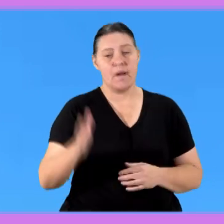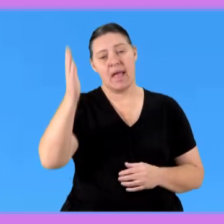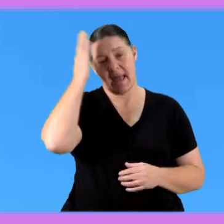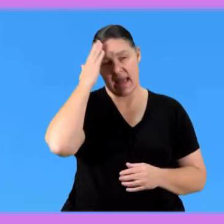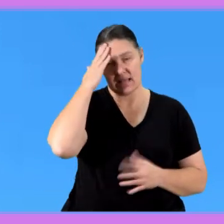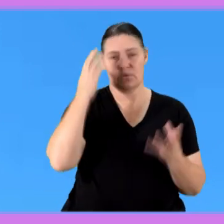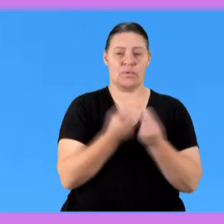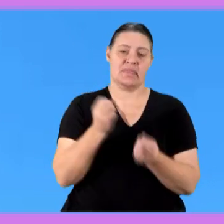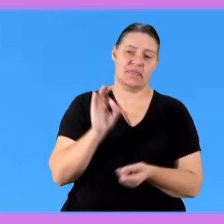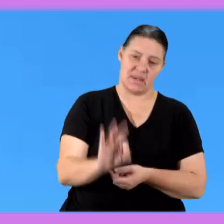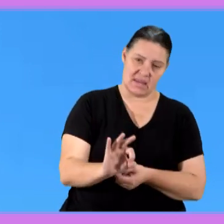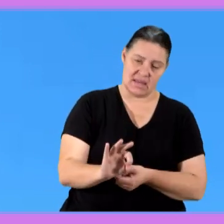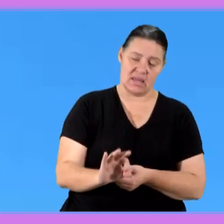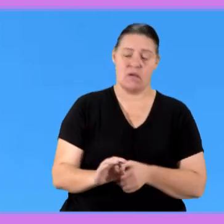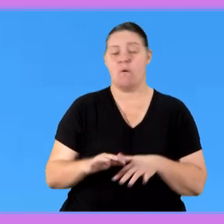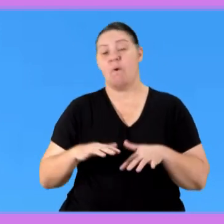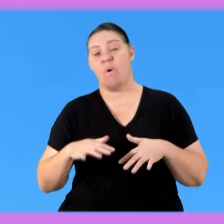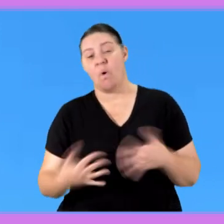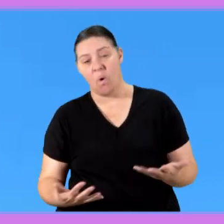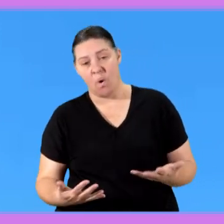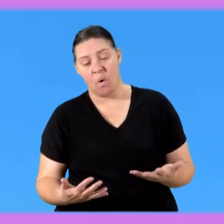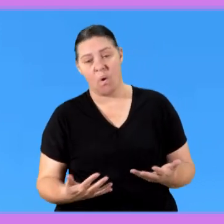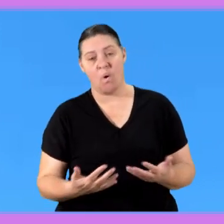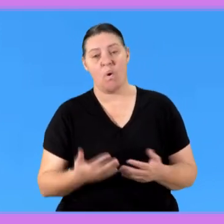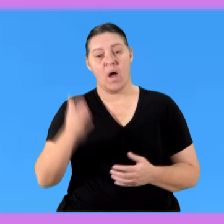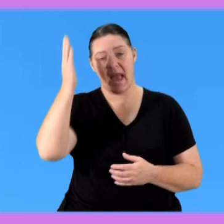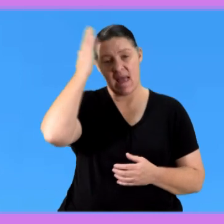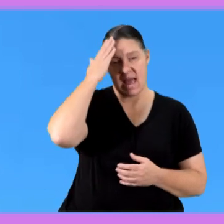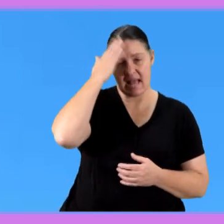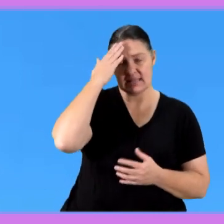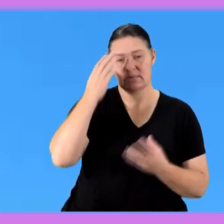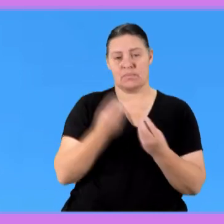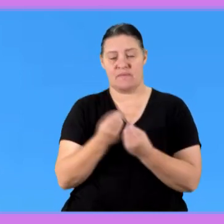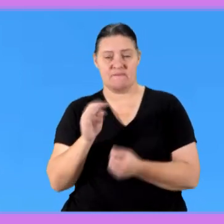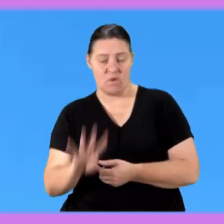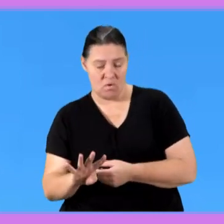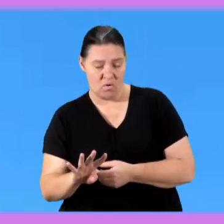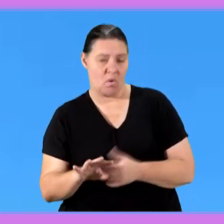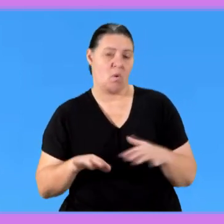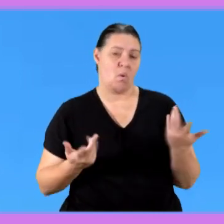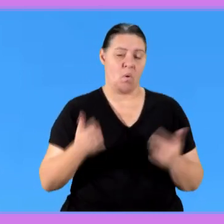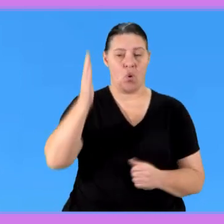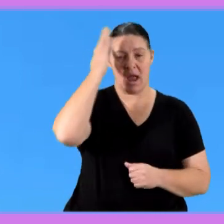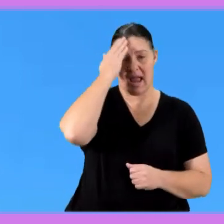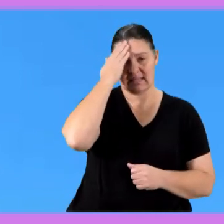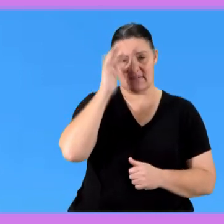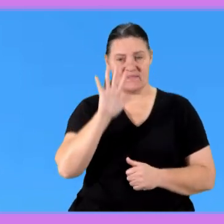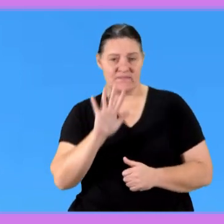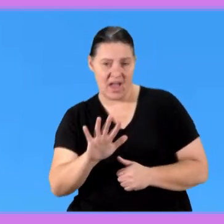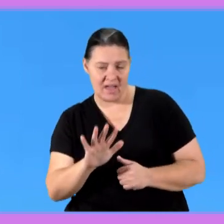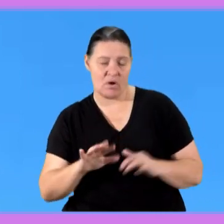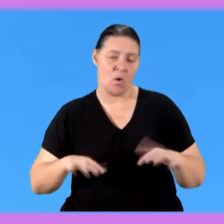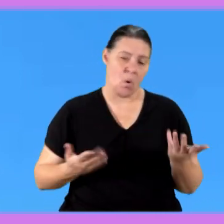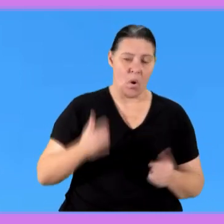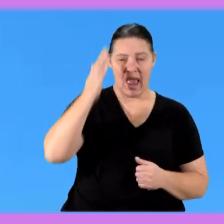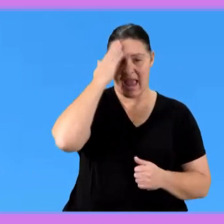dice, or heads with 3, possibility of heads and 4, heads and 5,